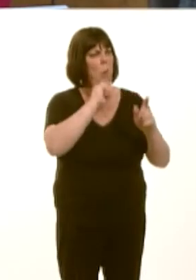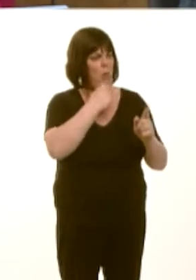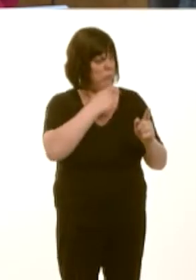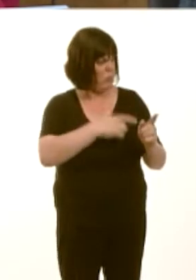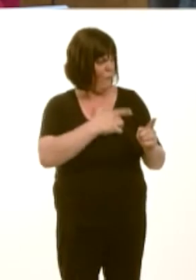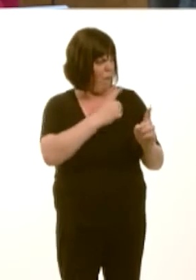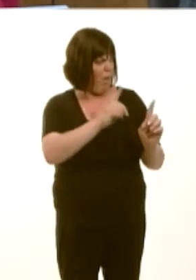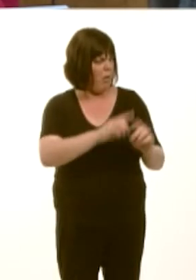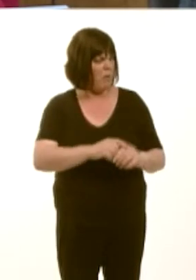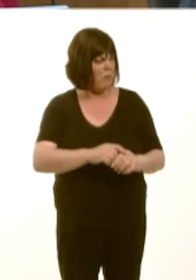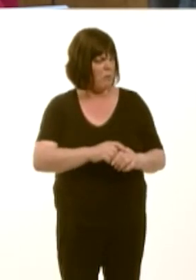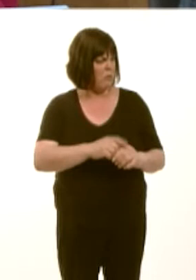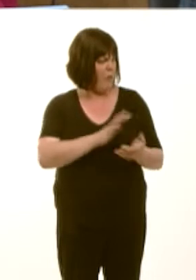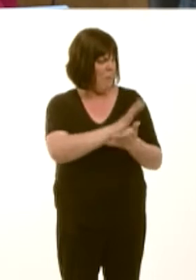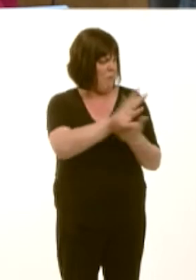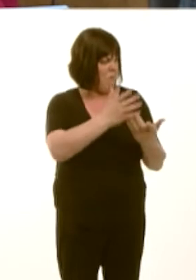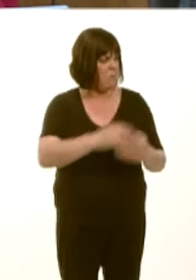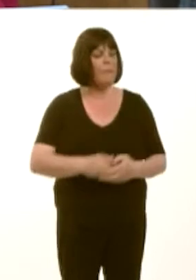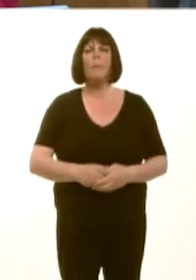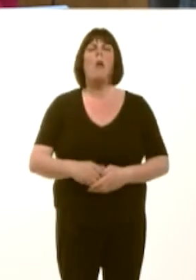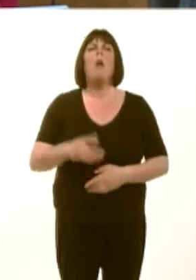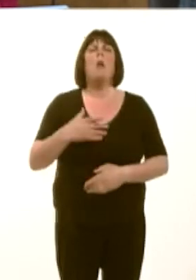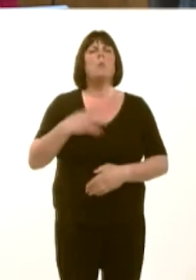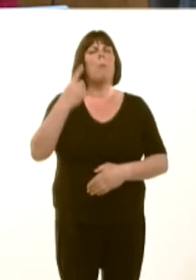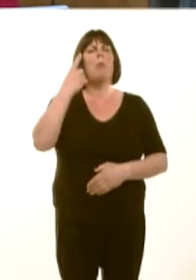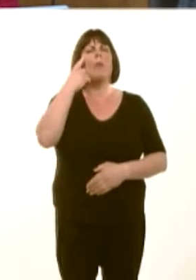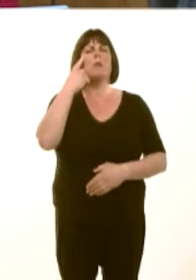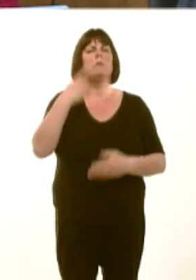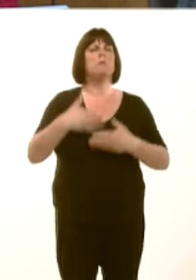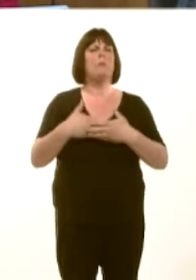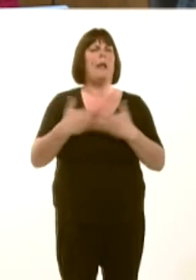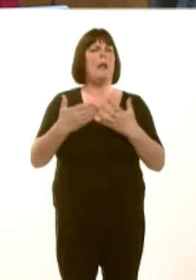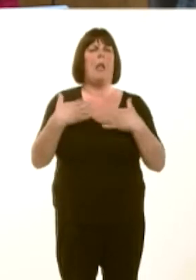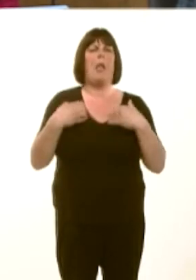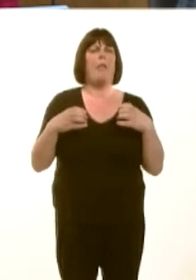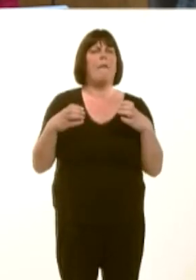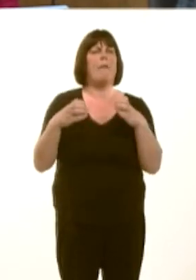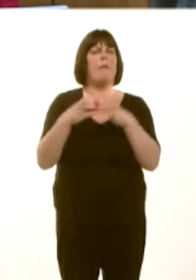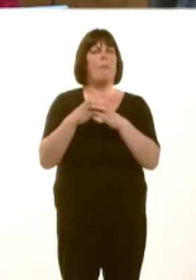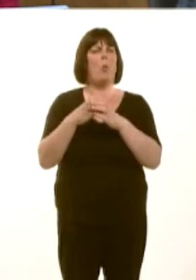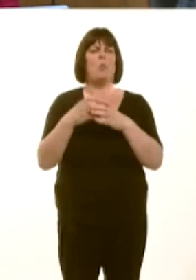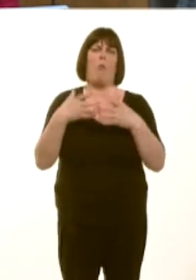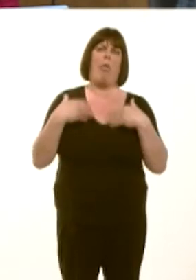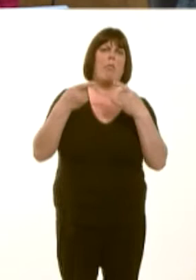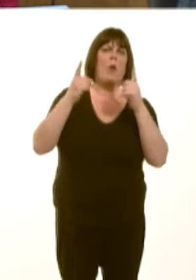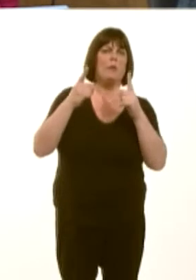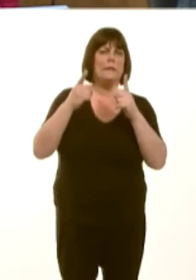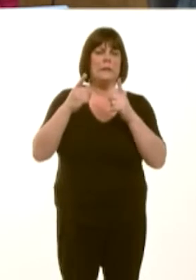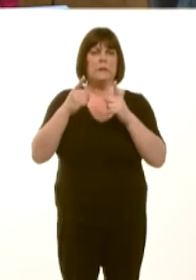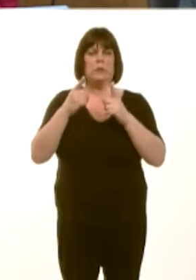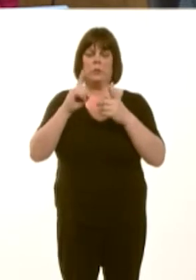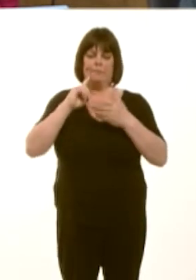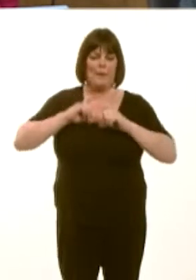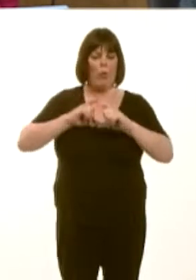I wouldn't say that it was sensible for any health authority to proceed with changes when